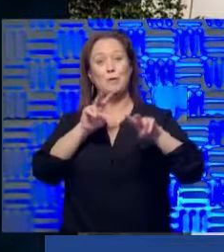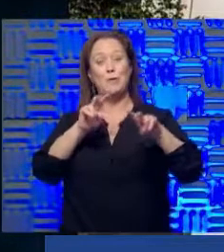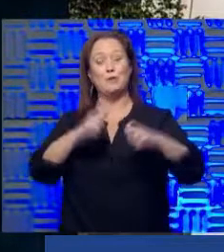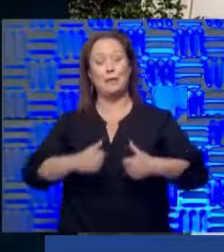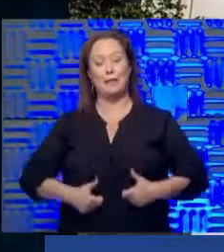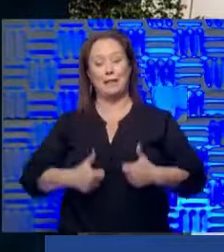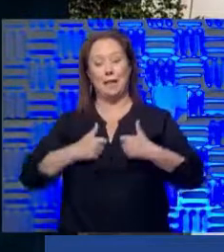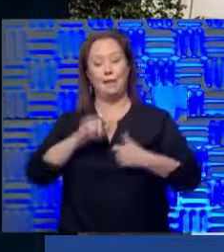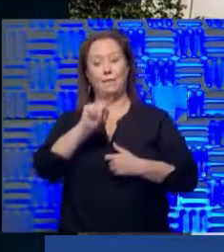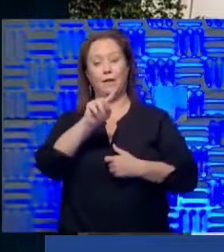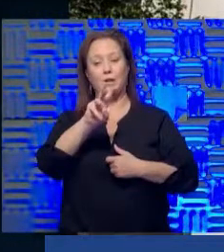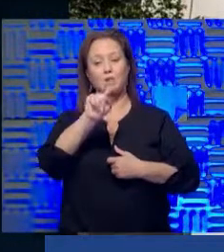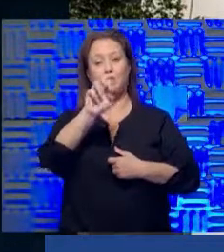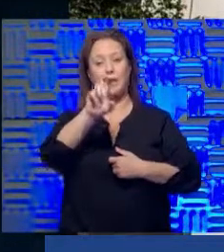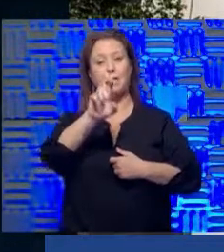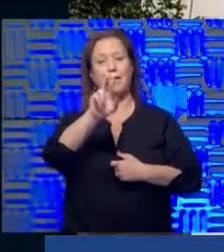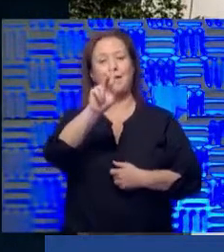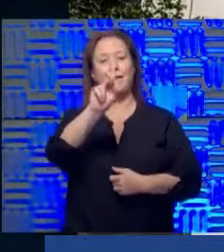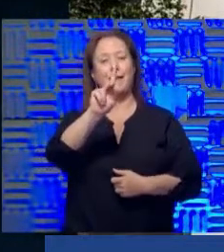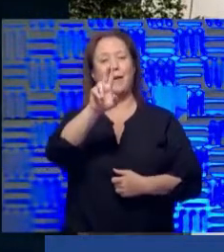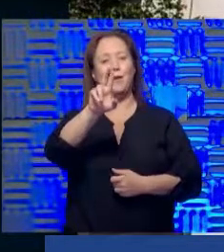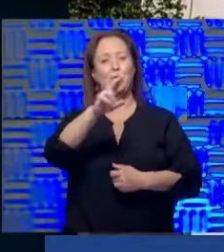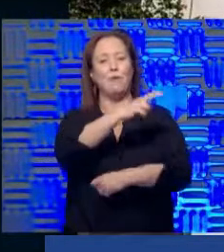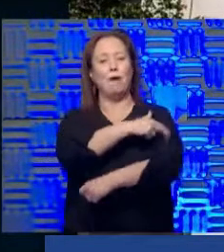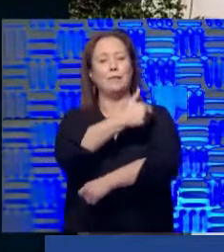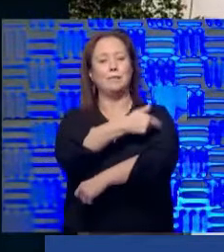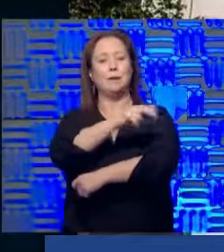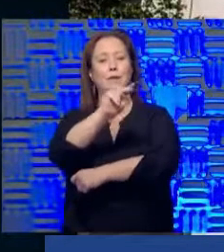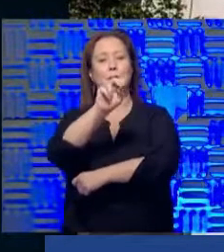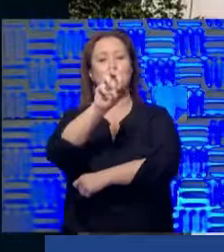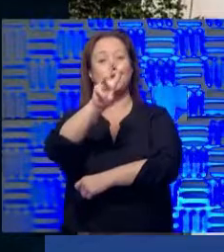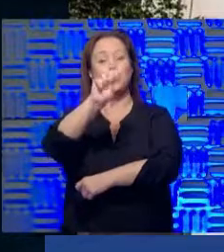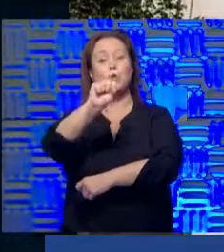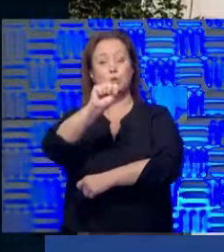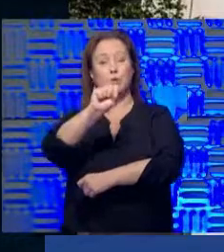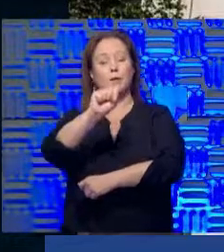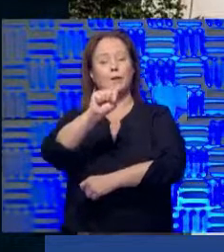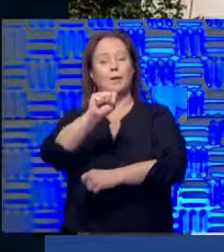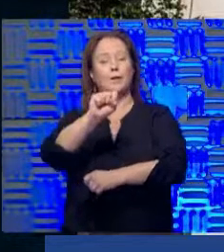on Twitter at KU Hospital News. The media can